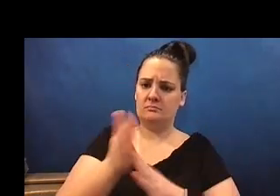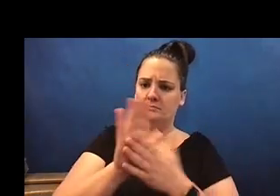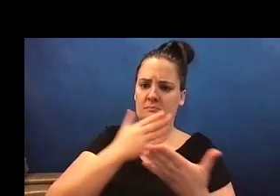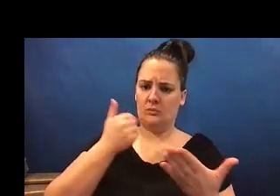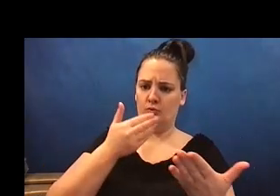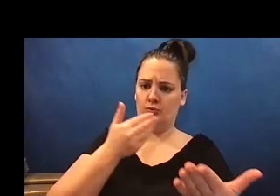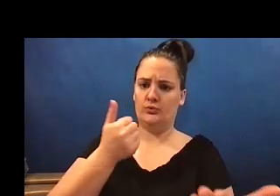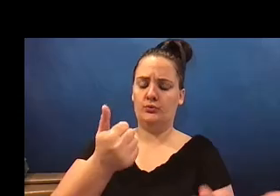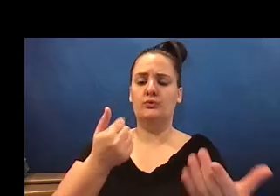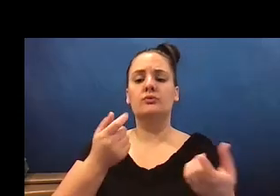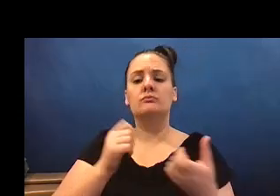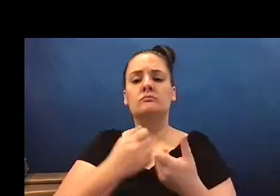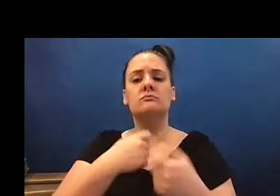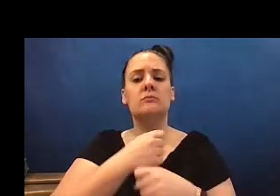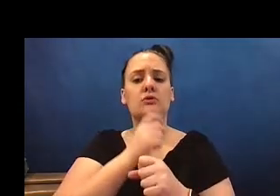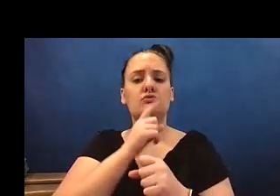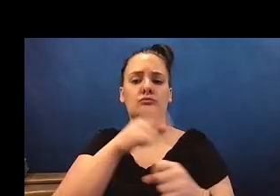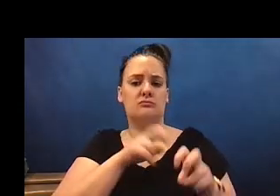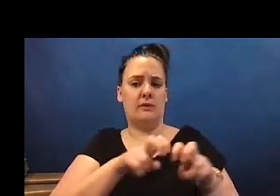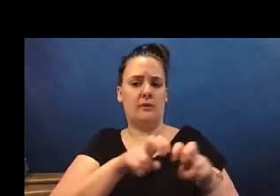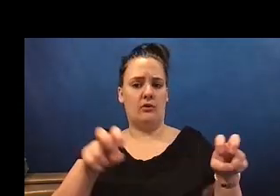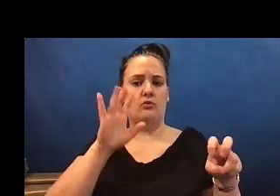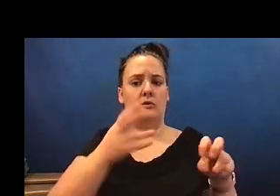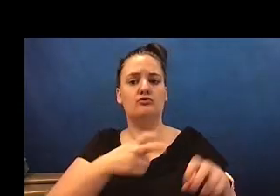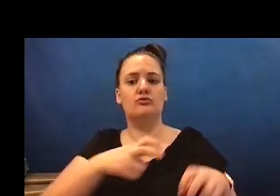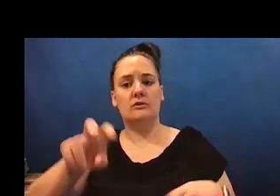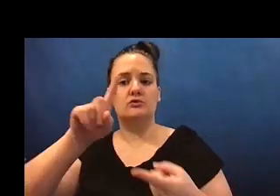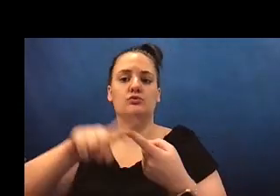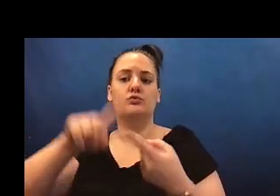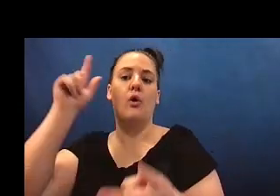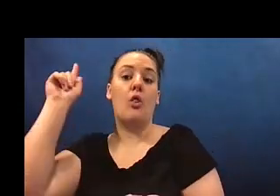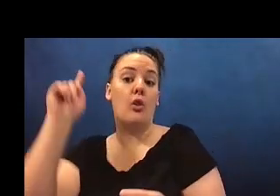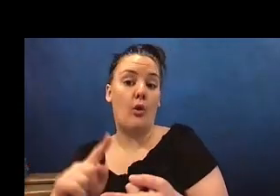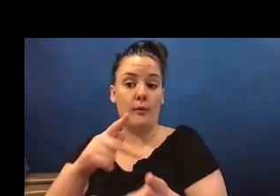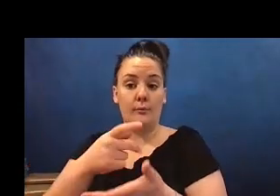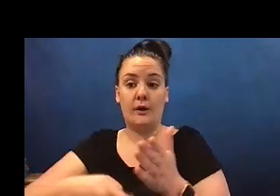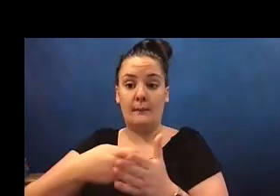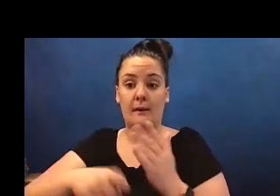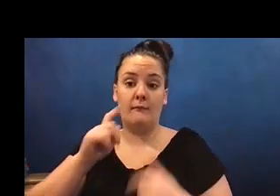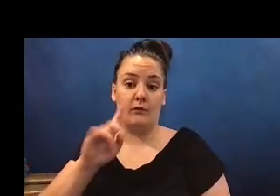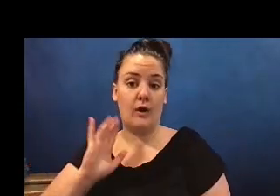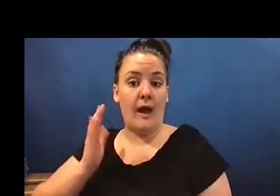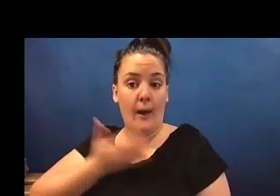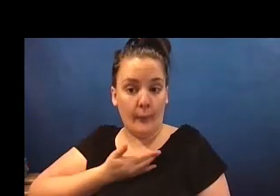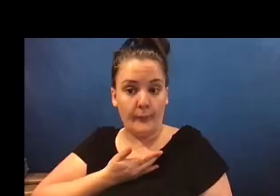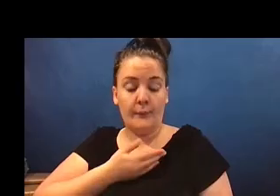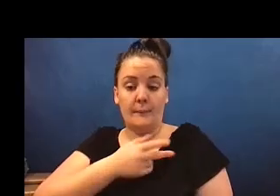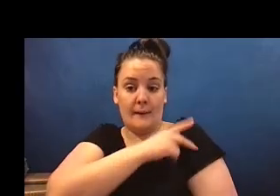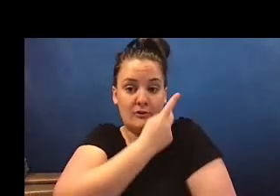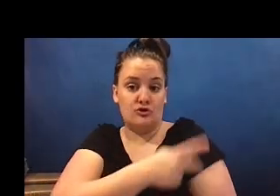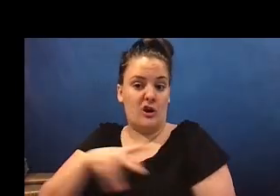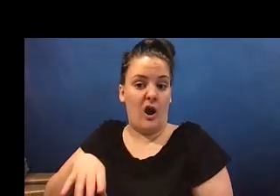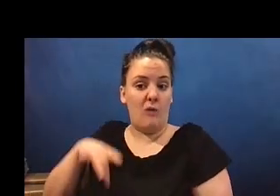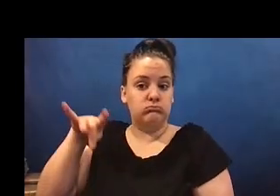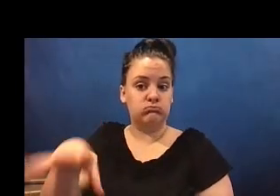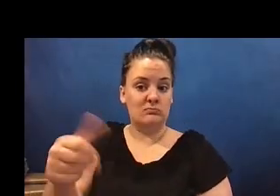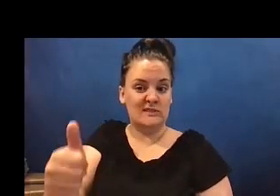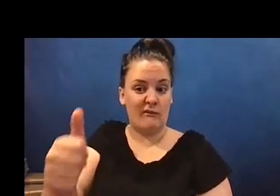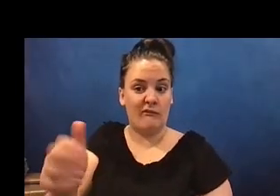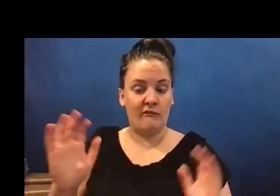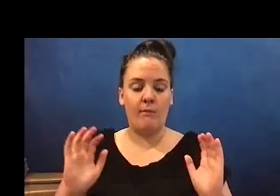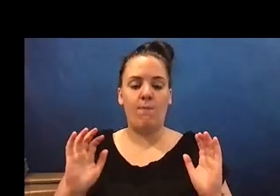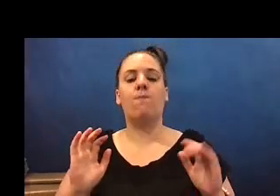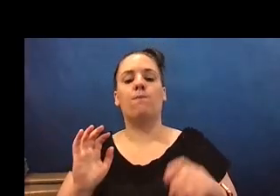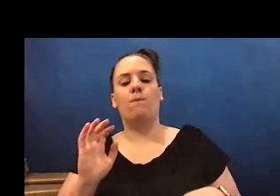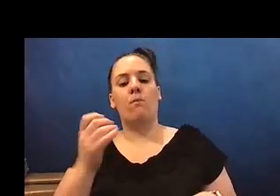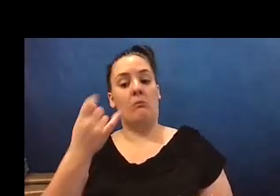panels translates to a lower premium for our patients? Really love that, Margot, and the focus of keeping people on that ACO